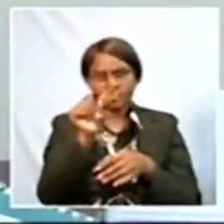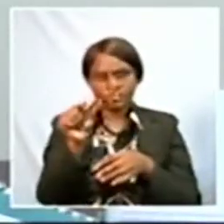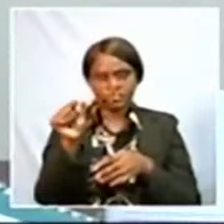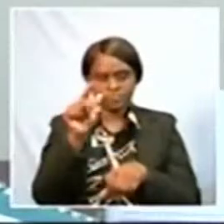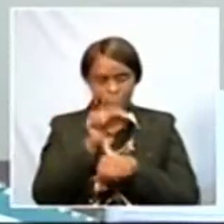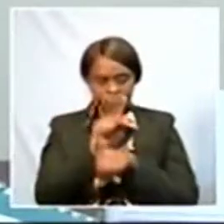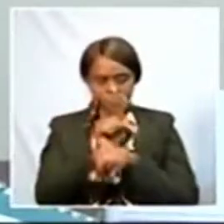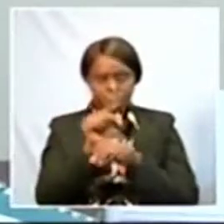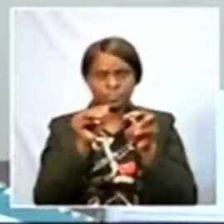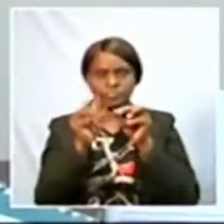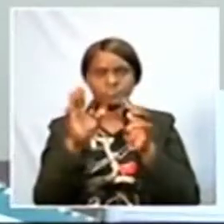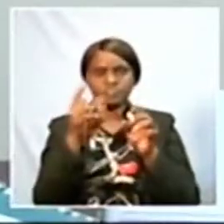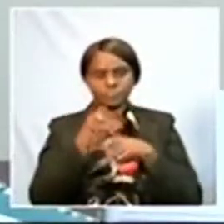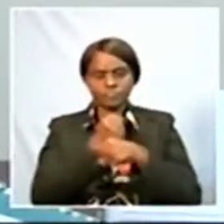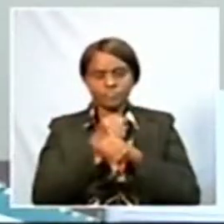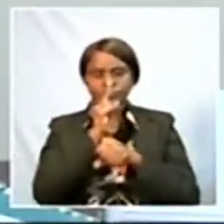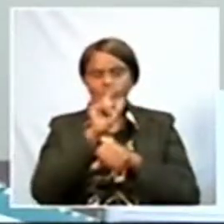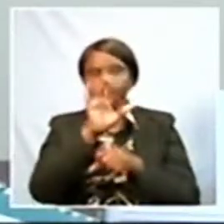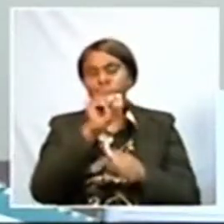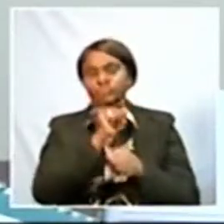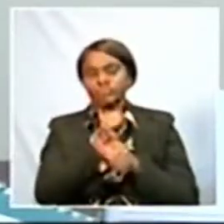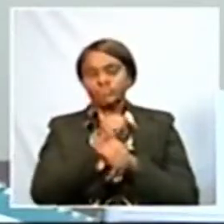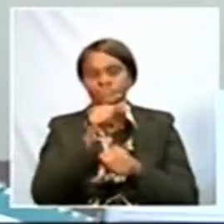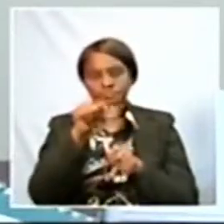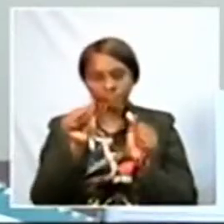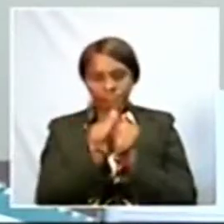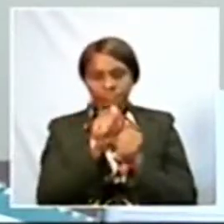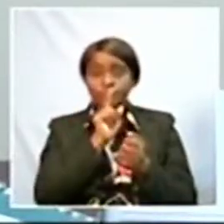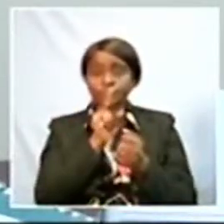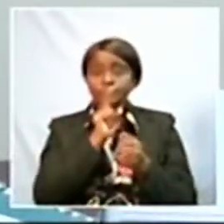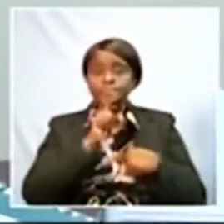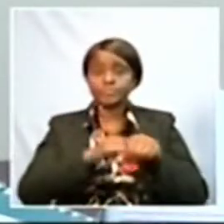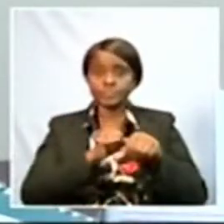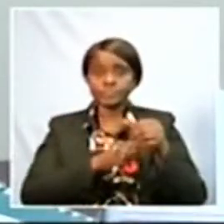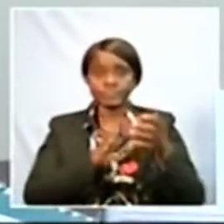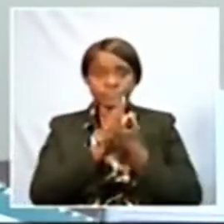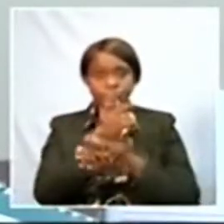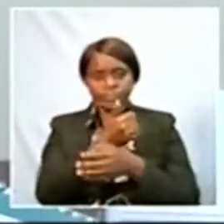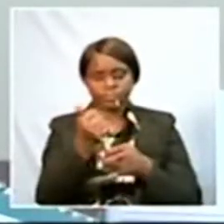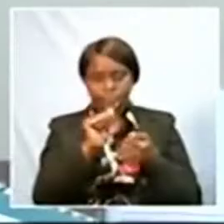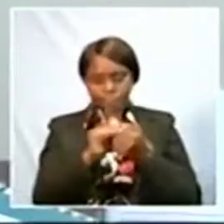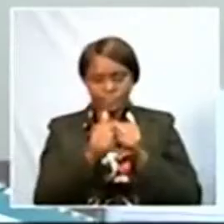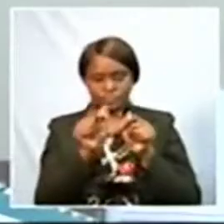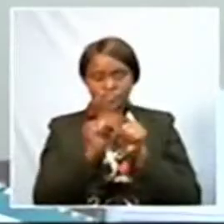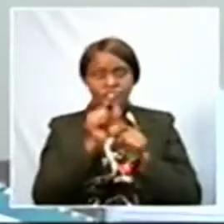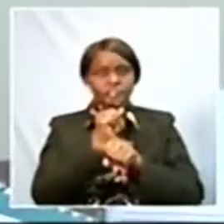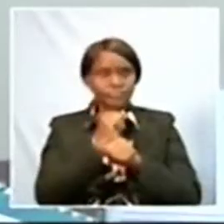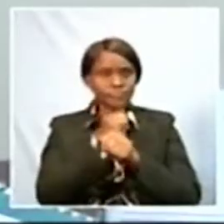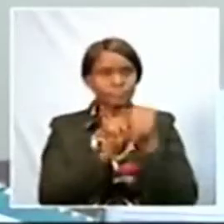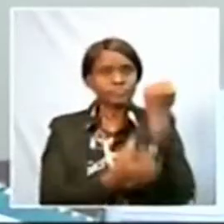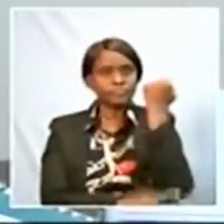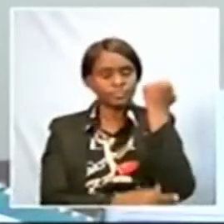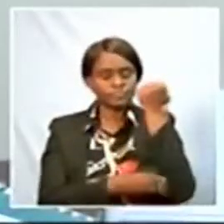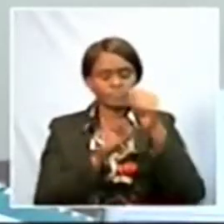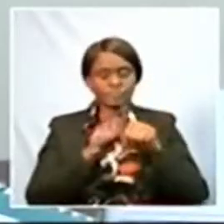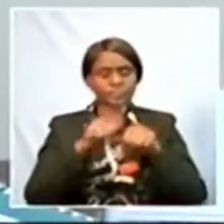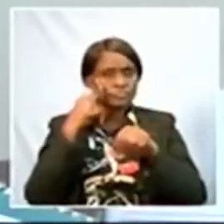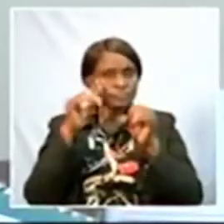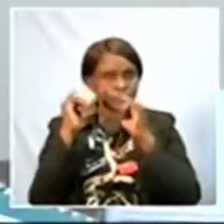project as manager to ensure quality works and real-time correction of any defects and poor workmanship during